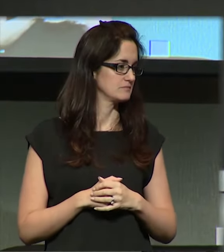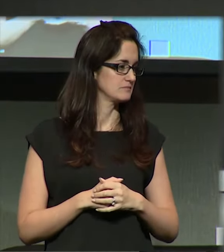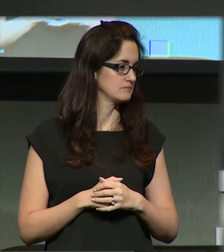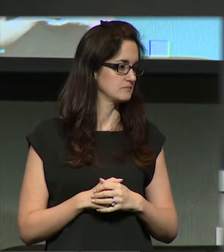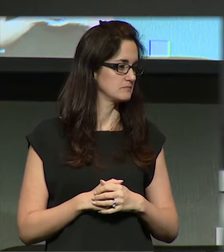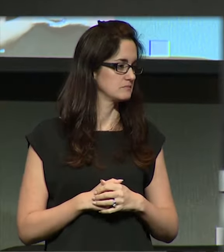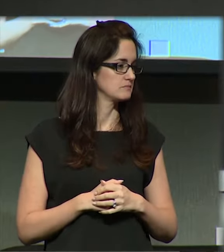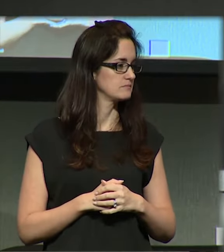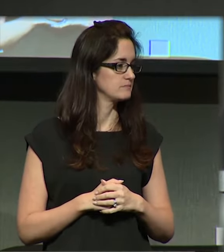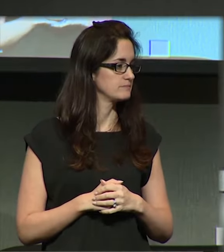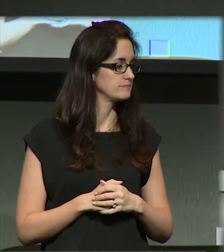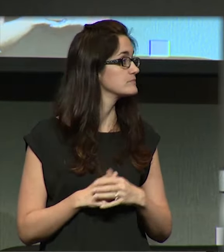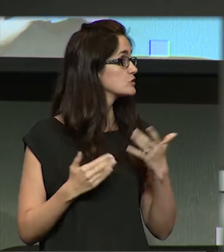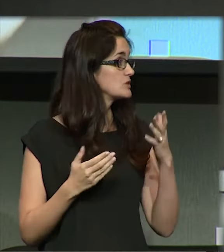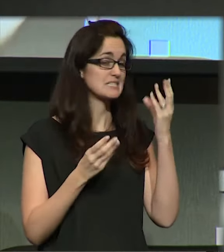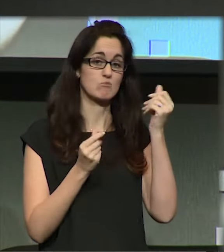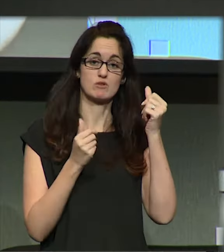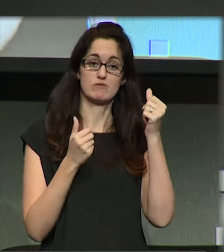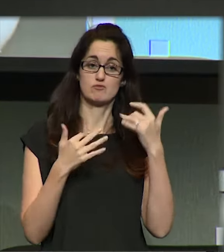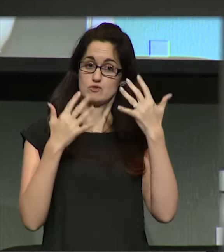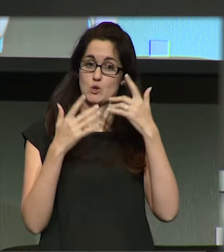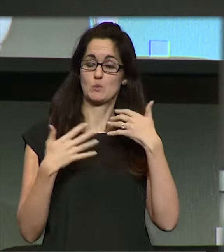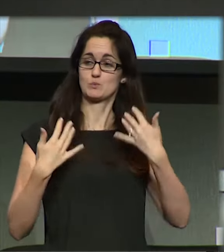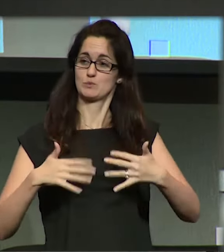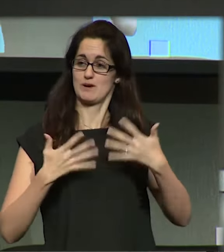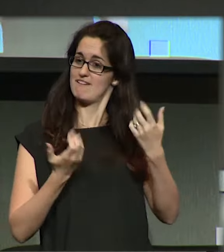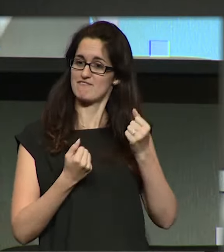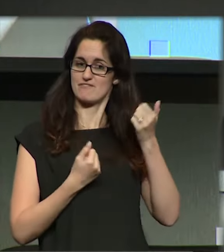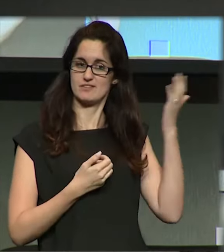So these are some of the results we got. Pretty impressive.